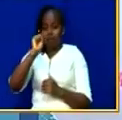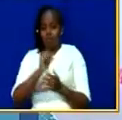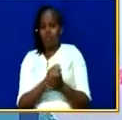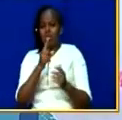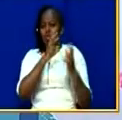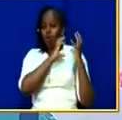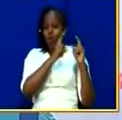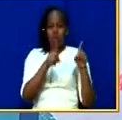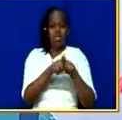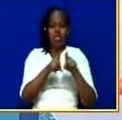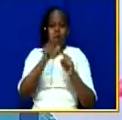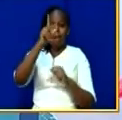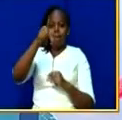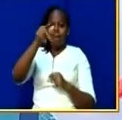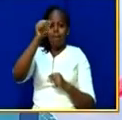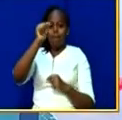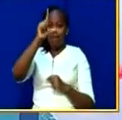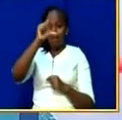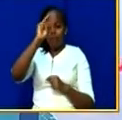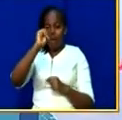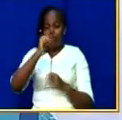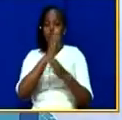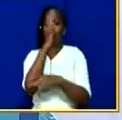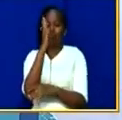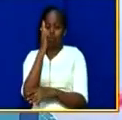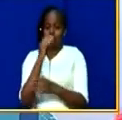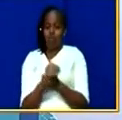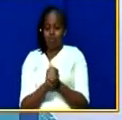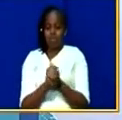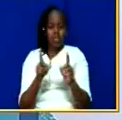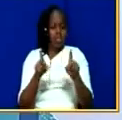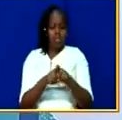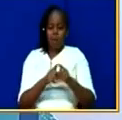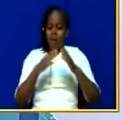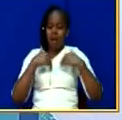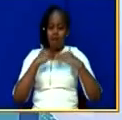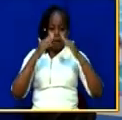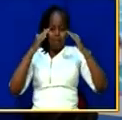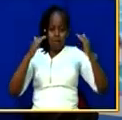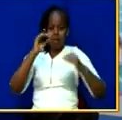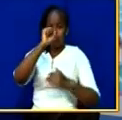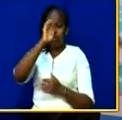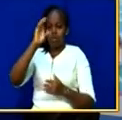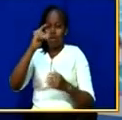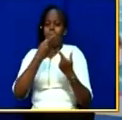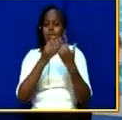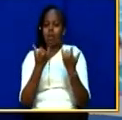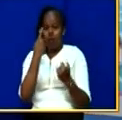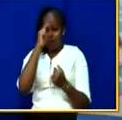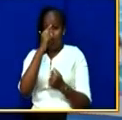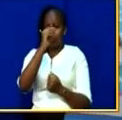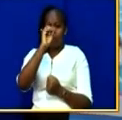coconut is similar to a palm tree. Eh? Even those ones, the seeds are big. Okay. But now, for the carrot, for